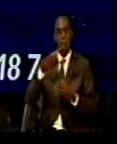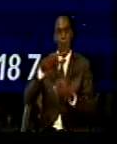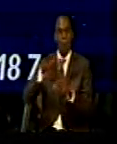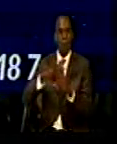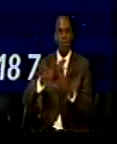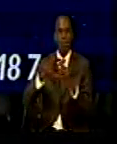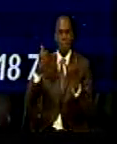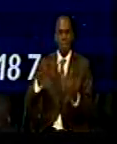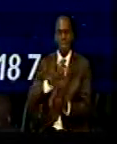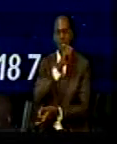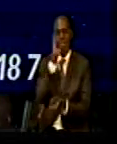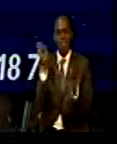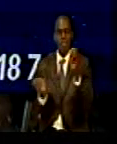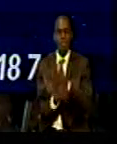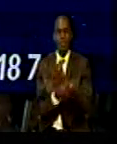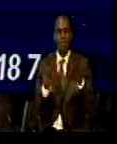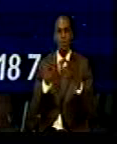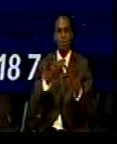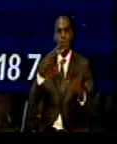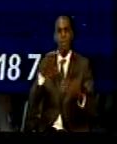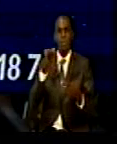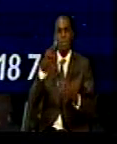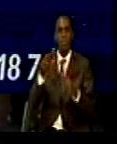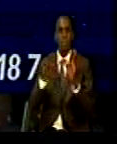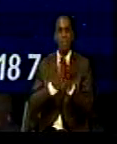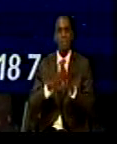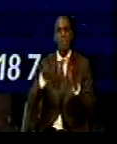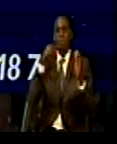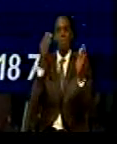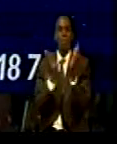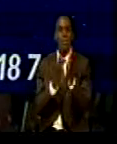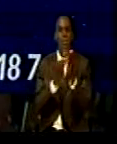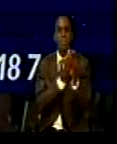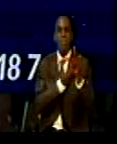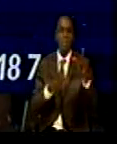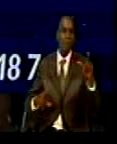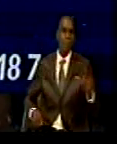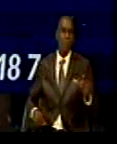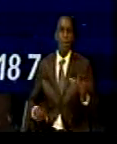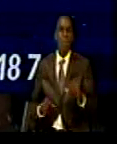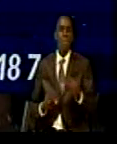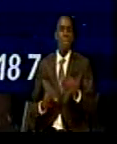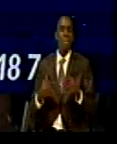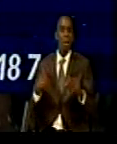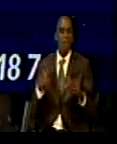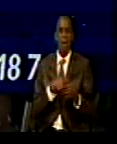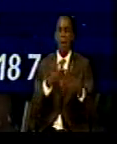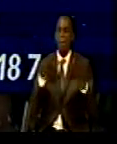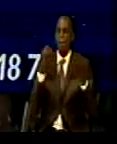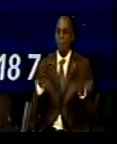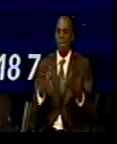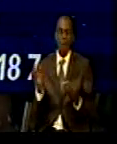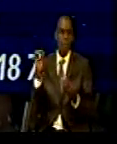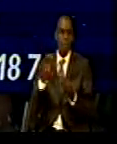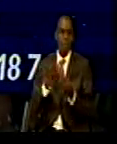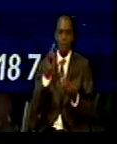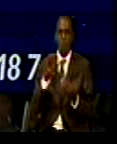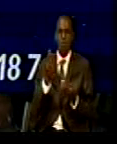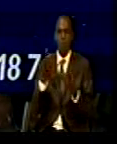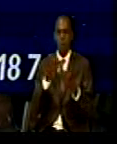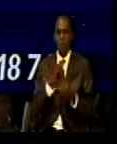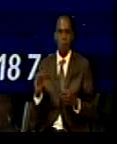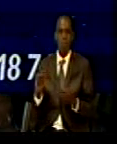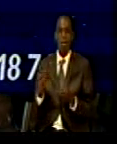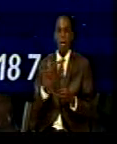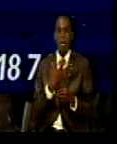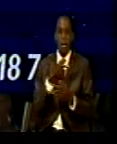prayer of the man of God. Praise the Lord. Hallelujah. And we have several more still coming in. And this one is